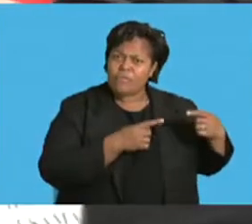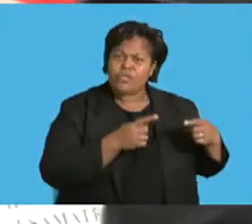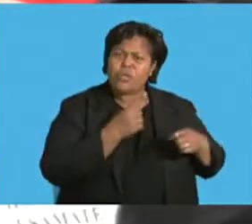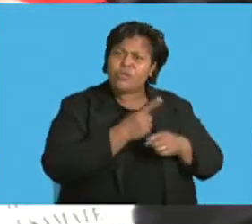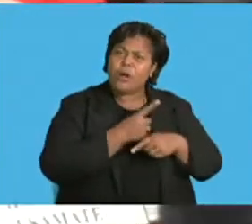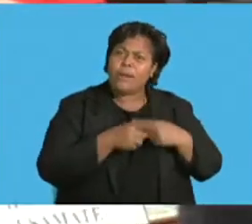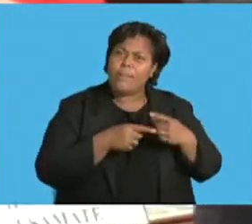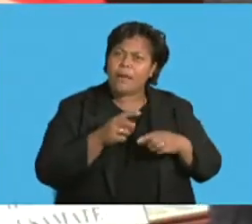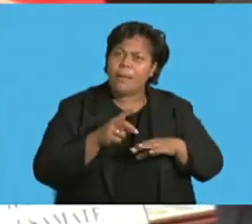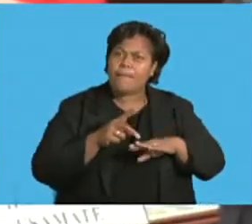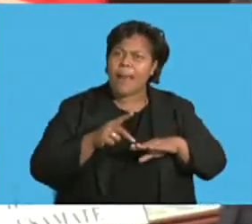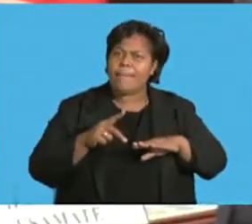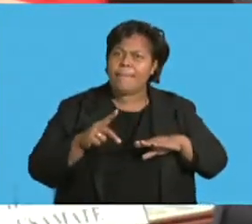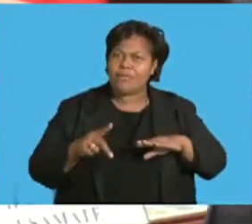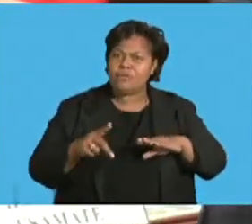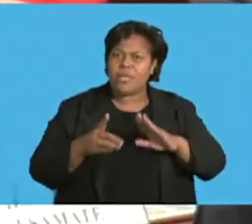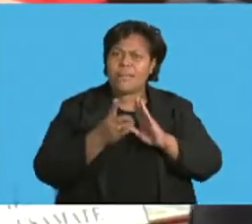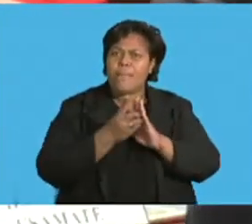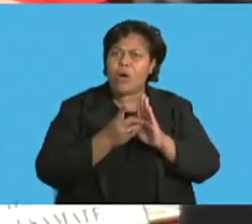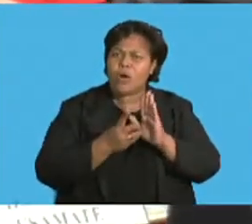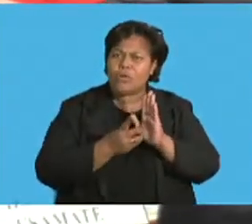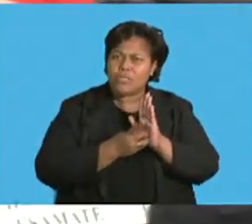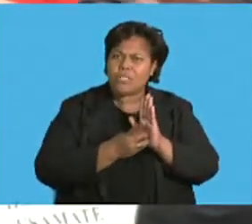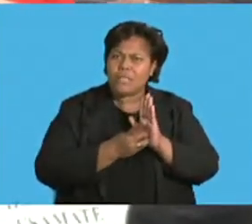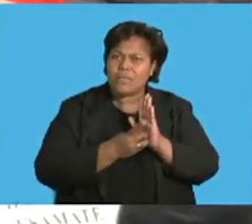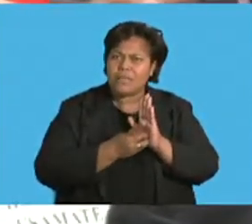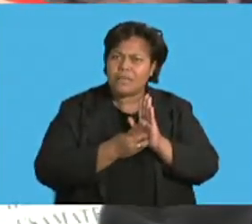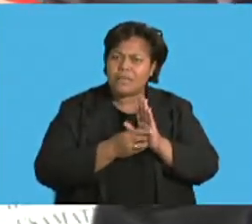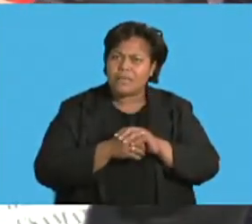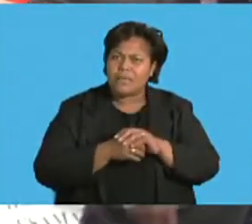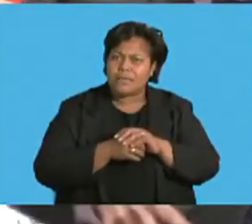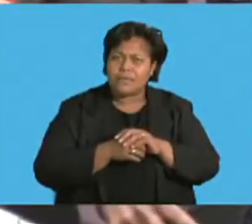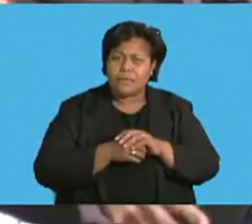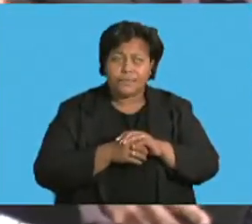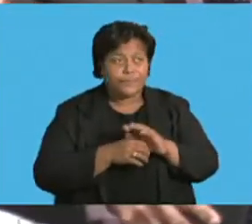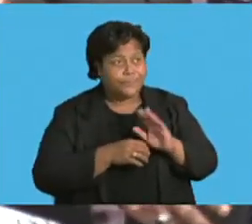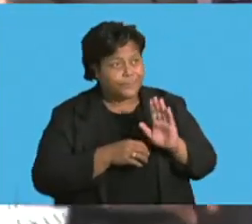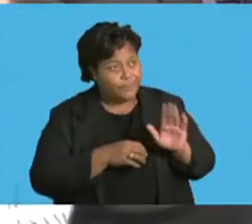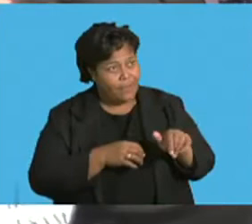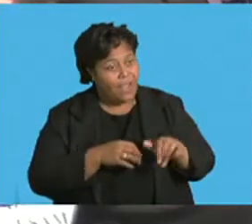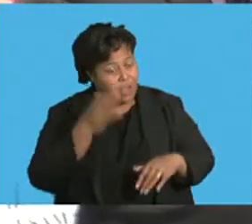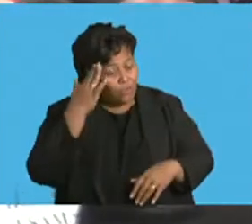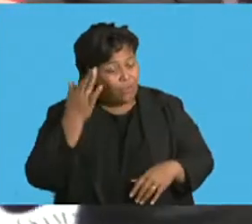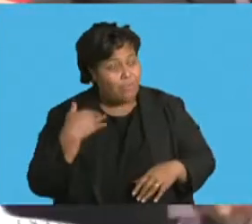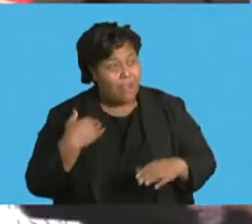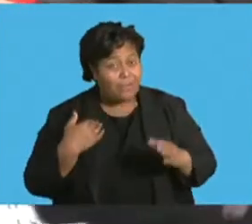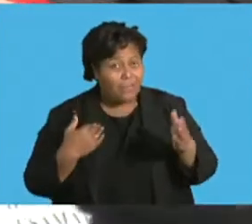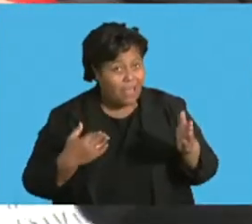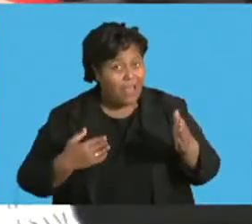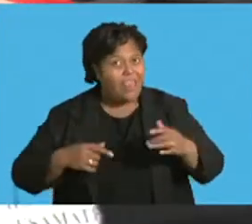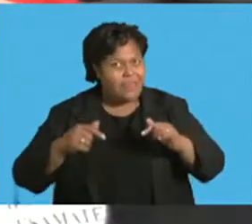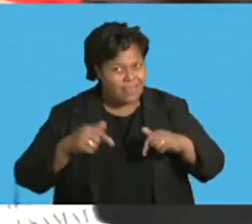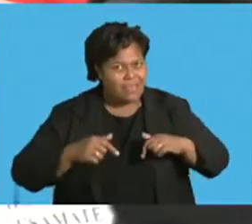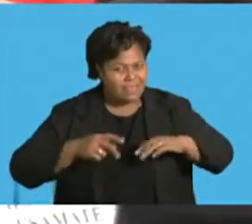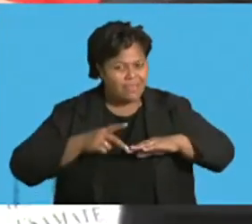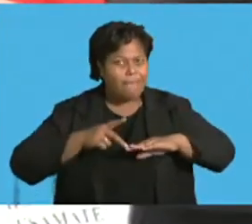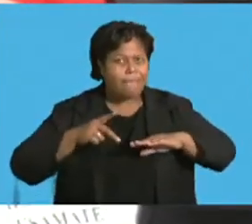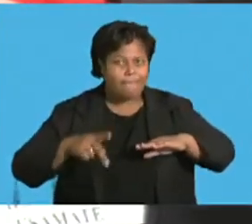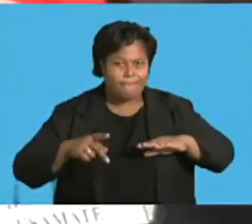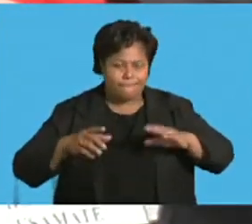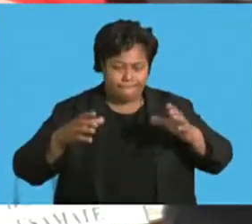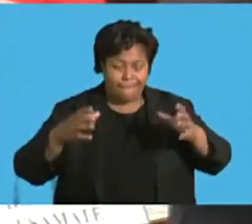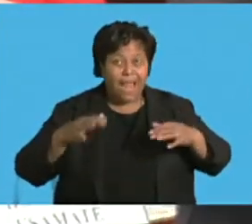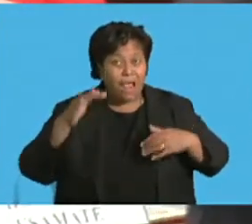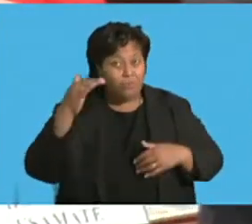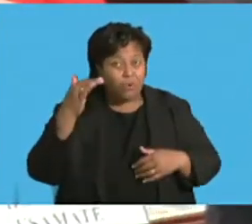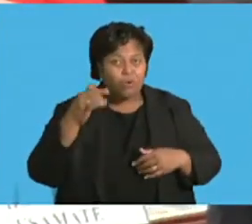democracy, the sanctity of Parliament. And I want to remind him that this is the very chamber in which he violated the sanctity of Parliament,